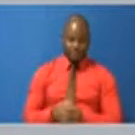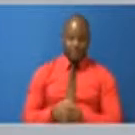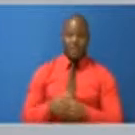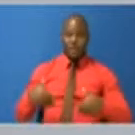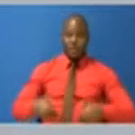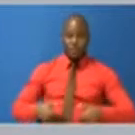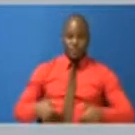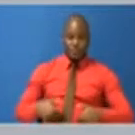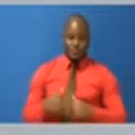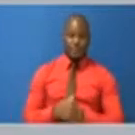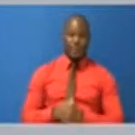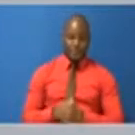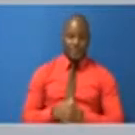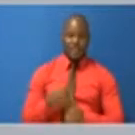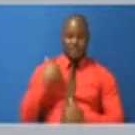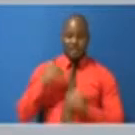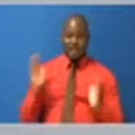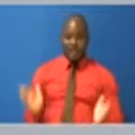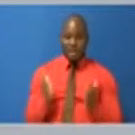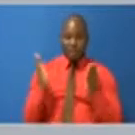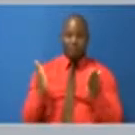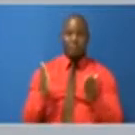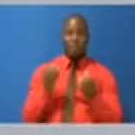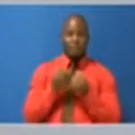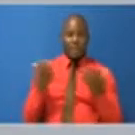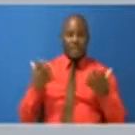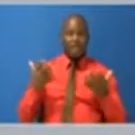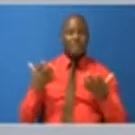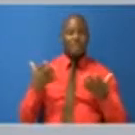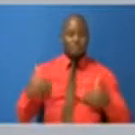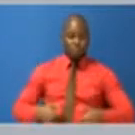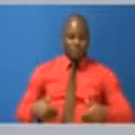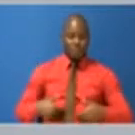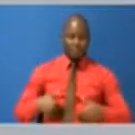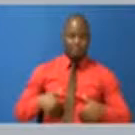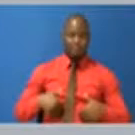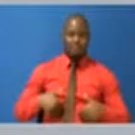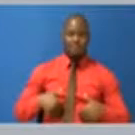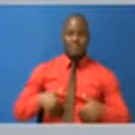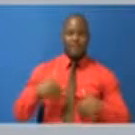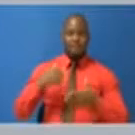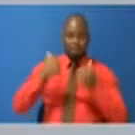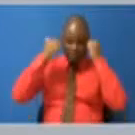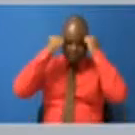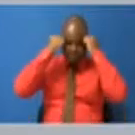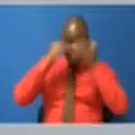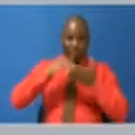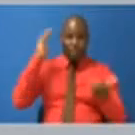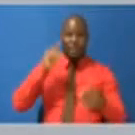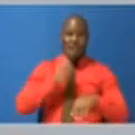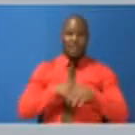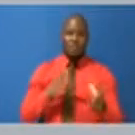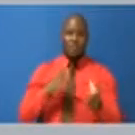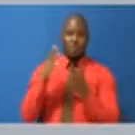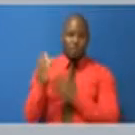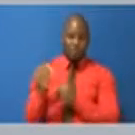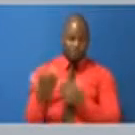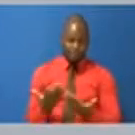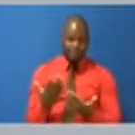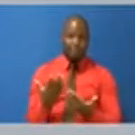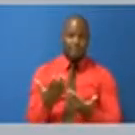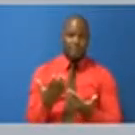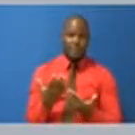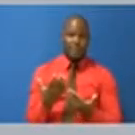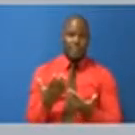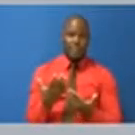for the youth i would encourage a good number of the youth to further their studies when they go the the